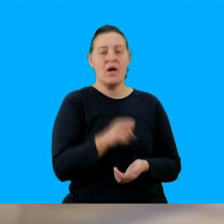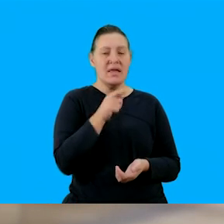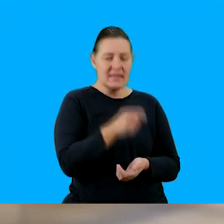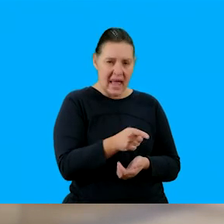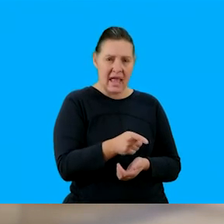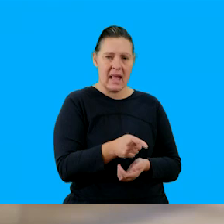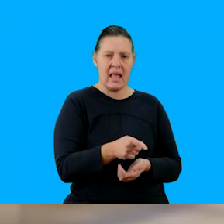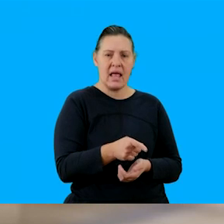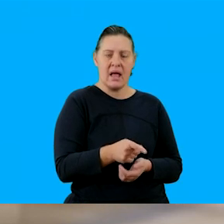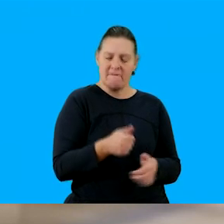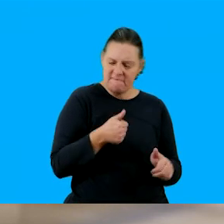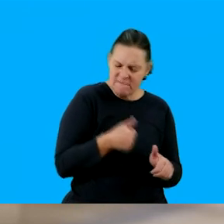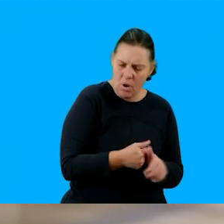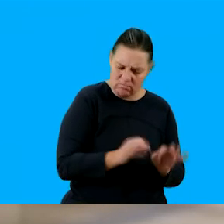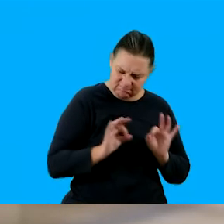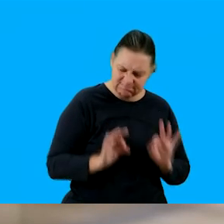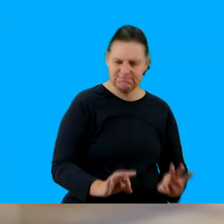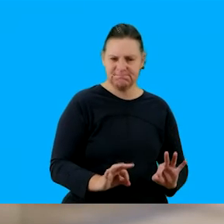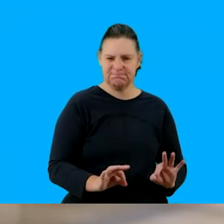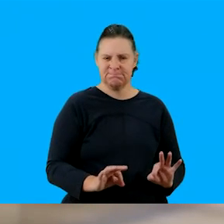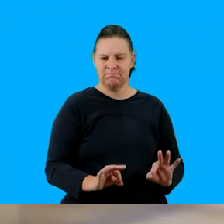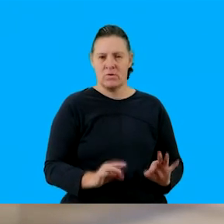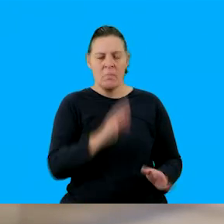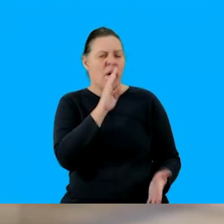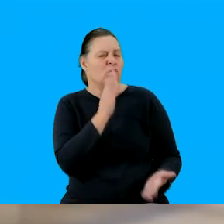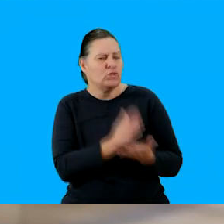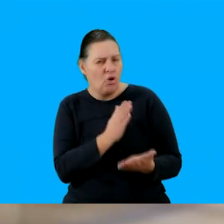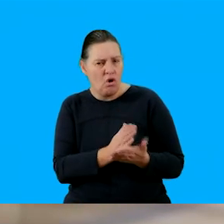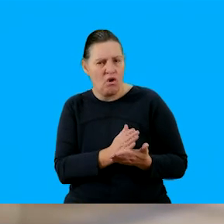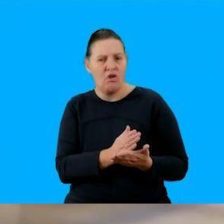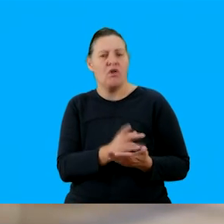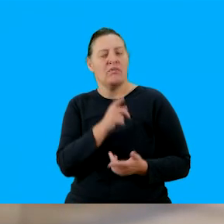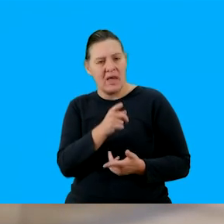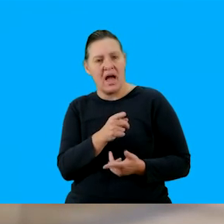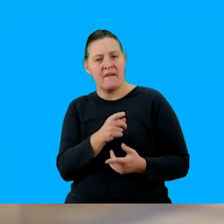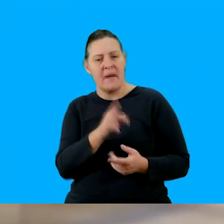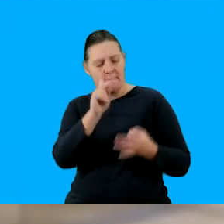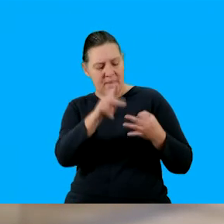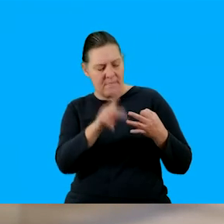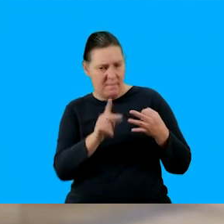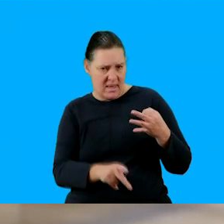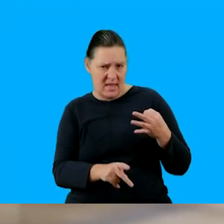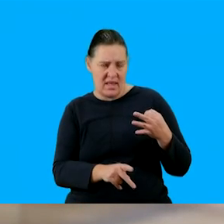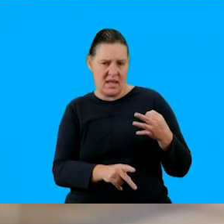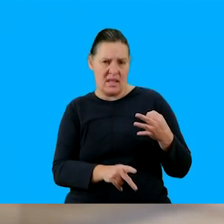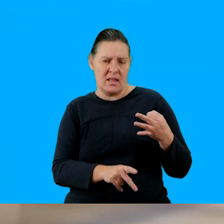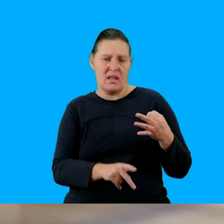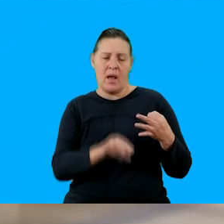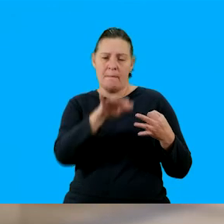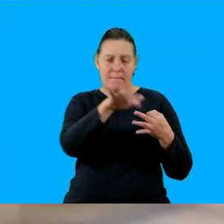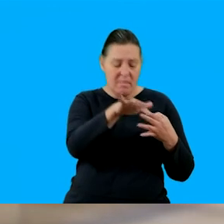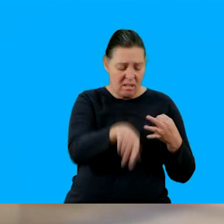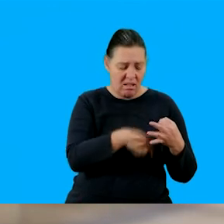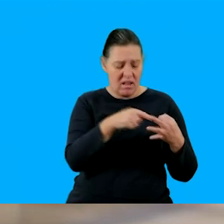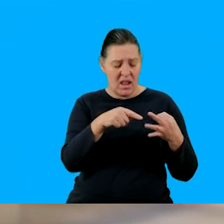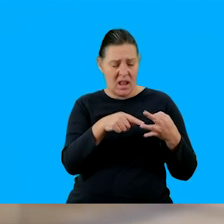they are ethical, they are operating, making sure that They consider the triple bottom line. They consider the